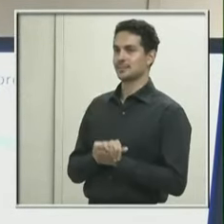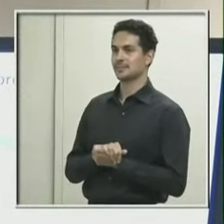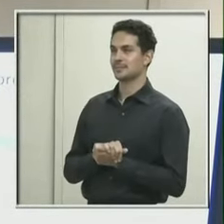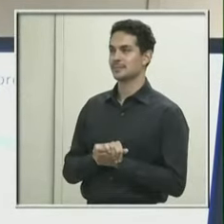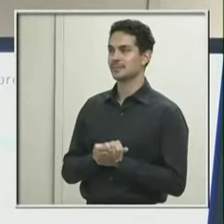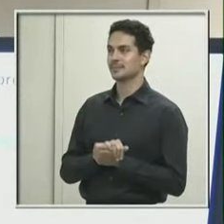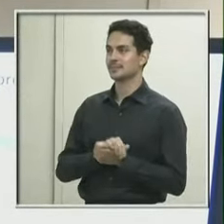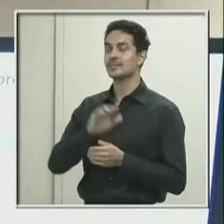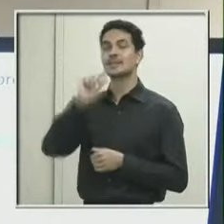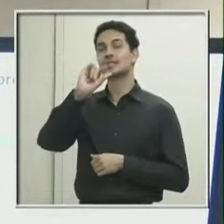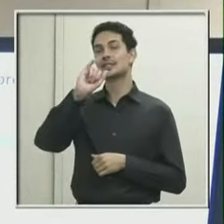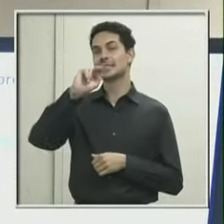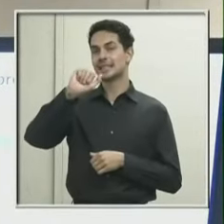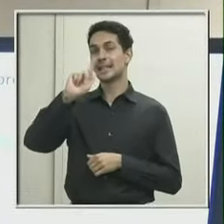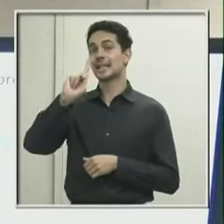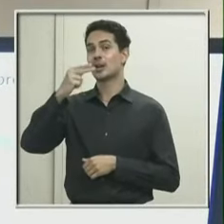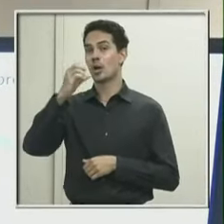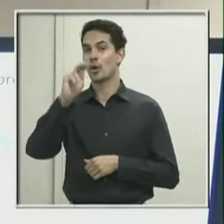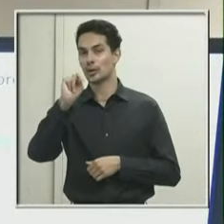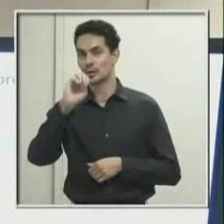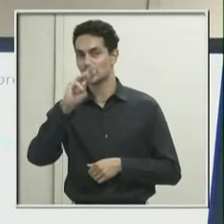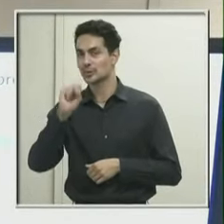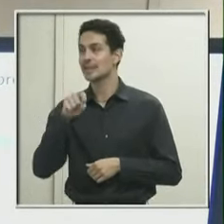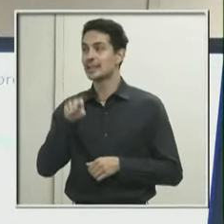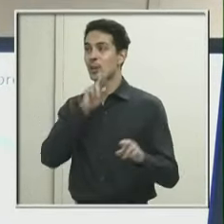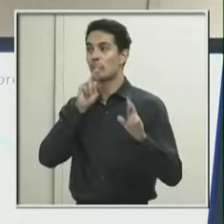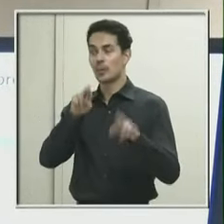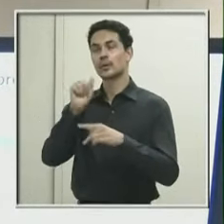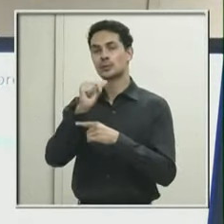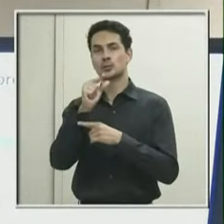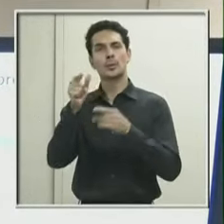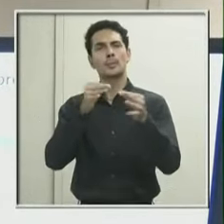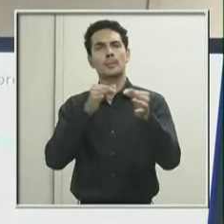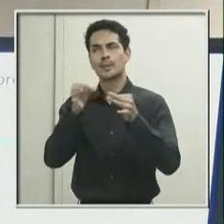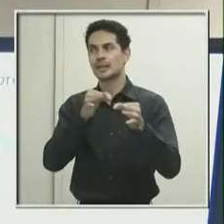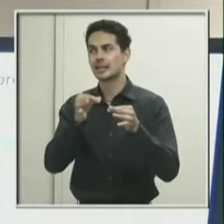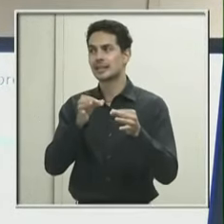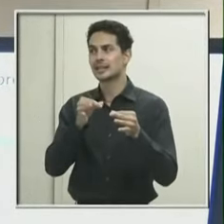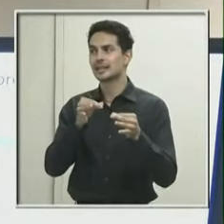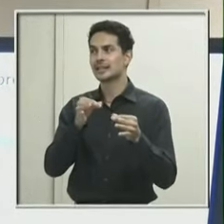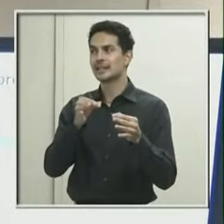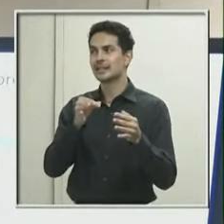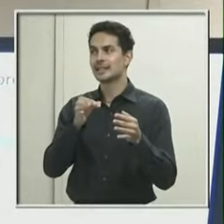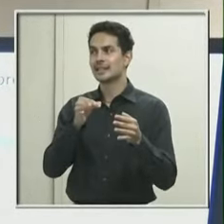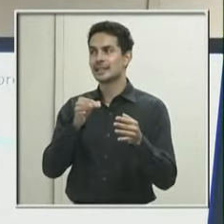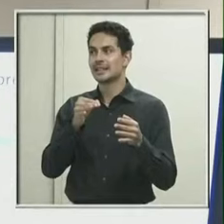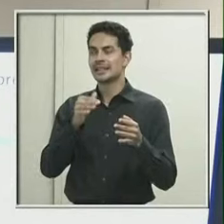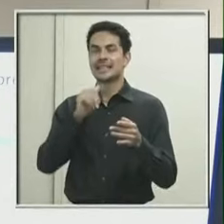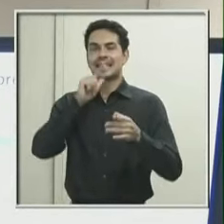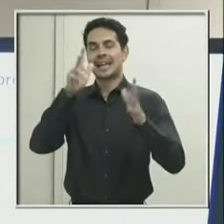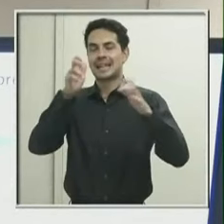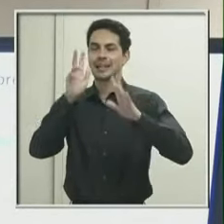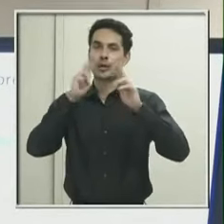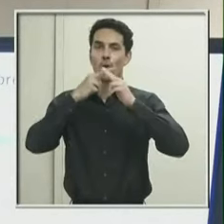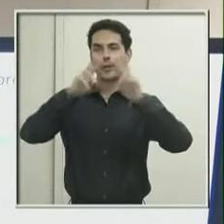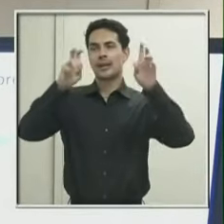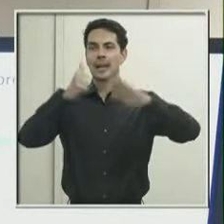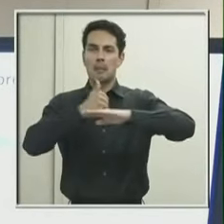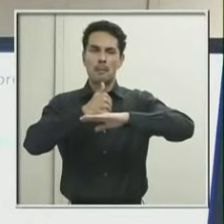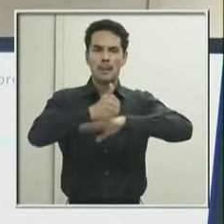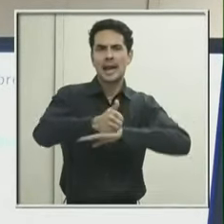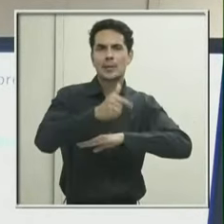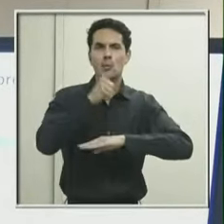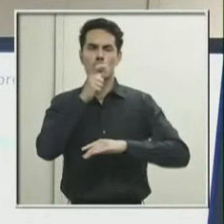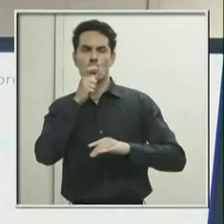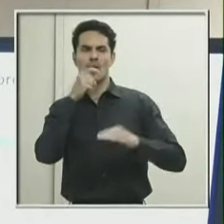Gina Mangieri, KH12 News. I know that for this report, Attorney General, you mentioned this is not the blame assessment or that, but will you continue